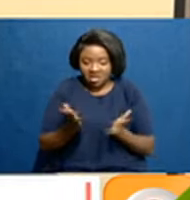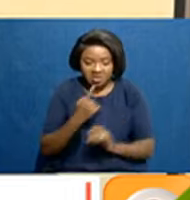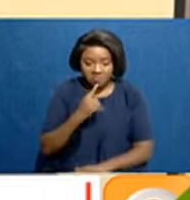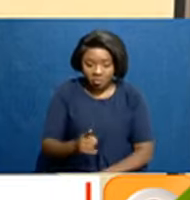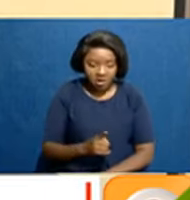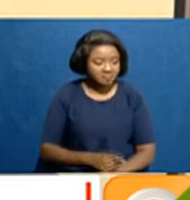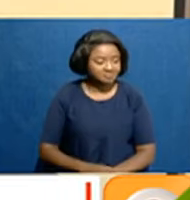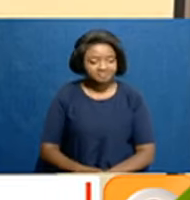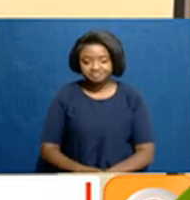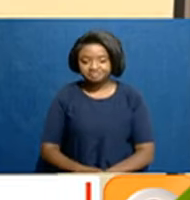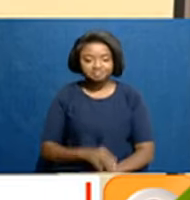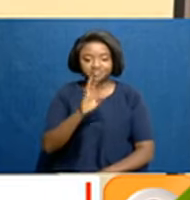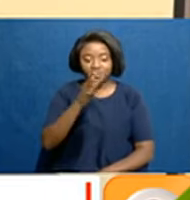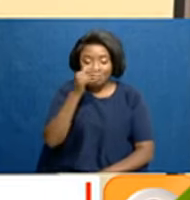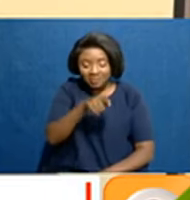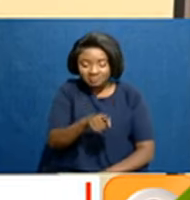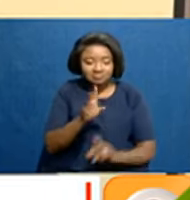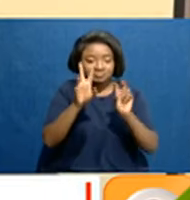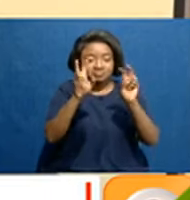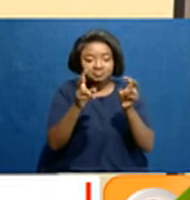orders since the matter has not been